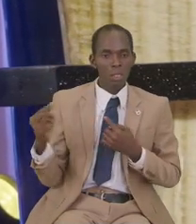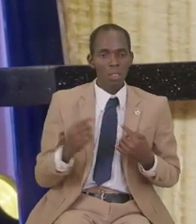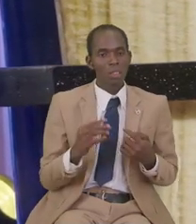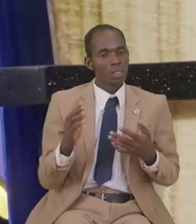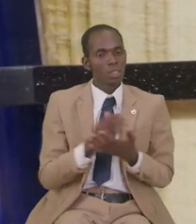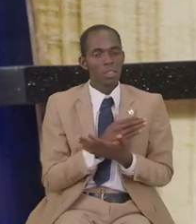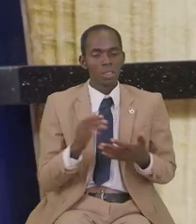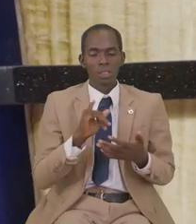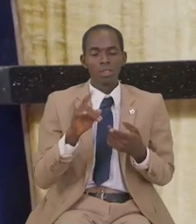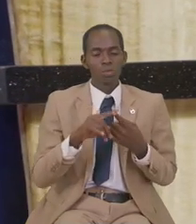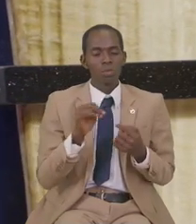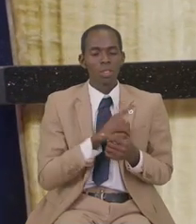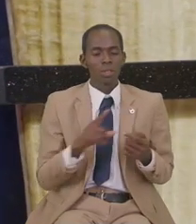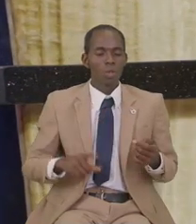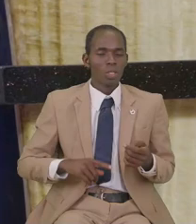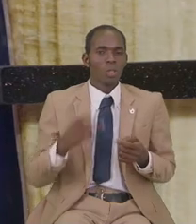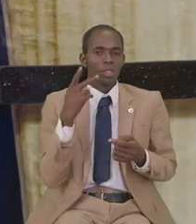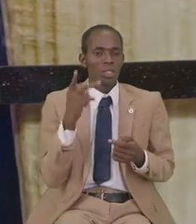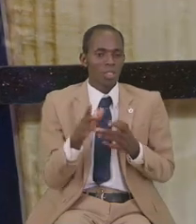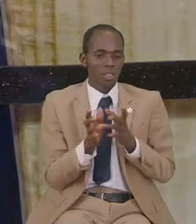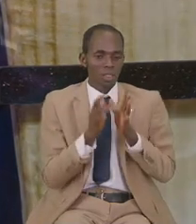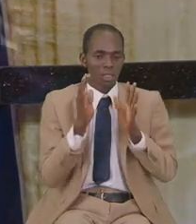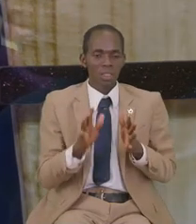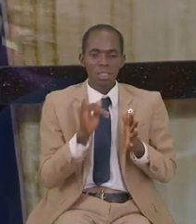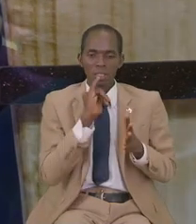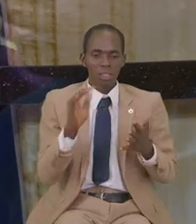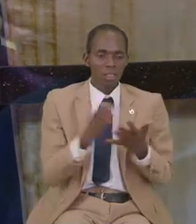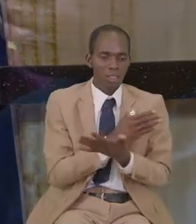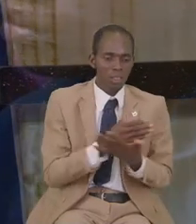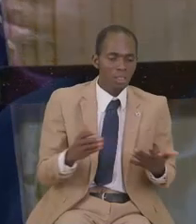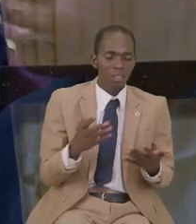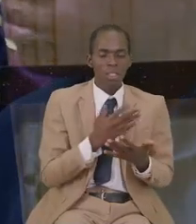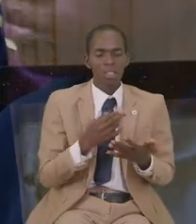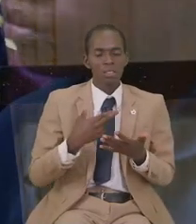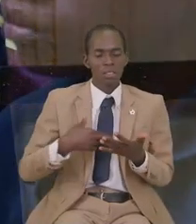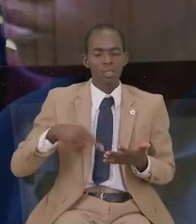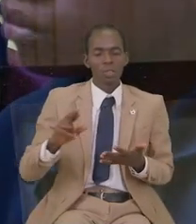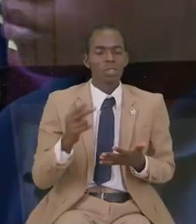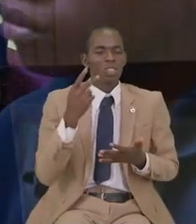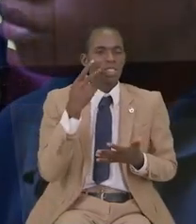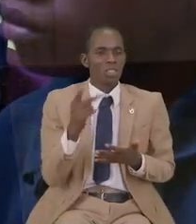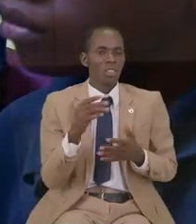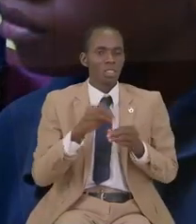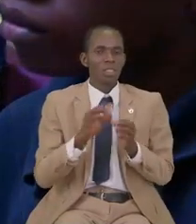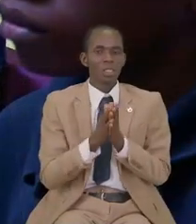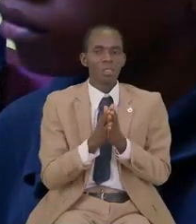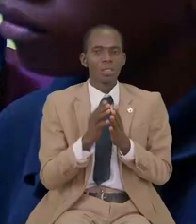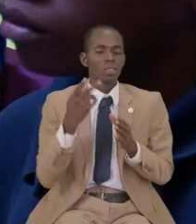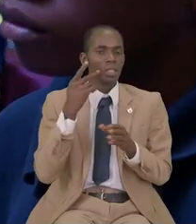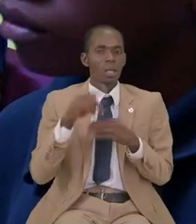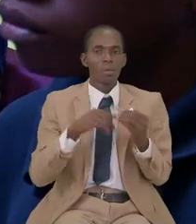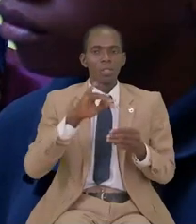Lord. Christianity is singing religion. And the Jewish people were singing people. Look at Jehoshaphat there. For